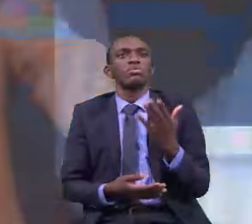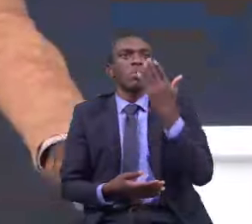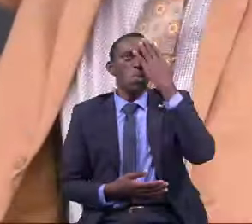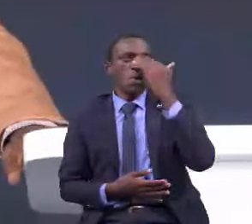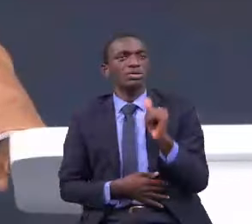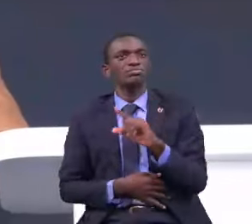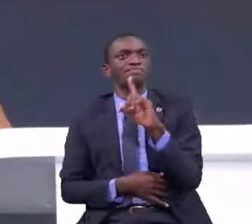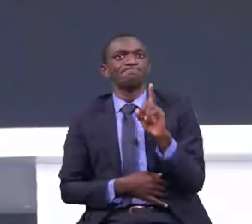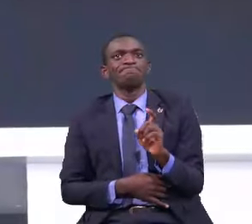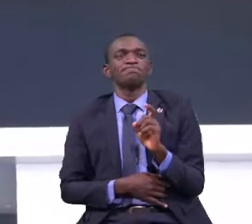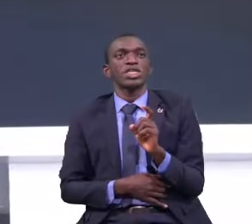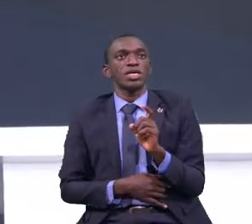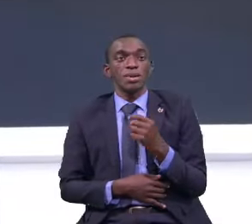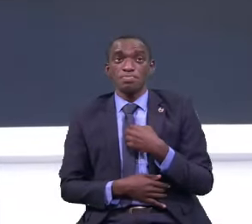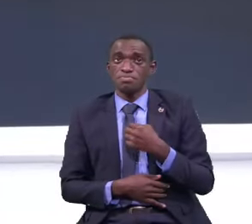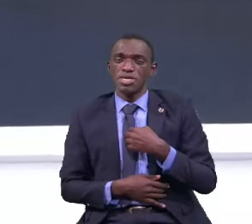médecin? Because I choose to.